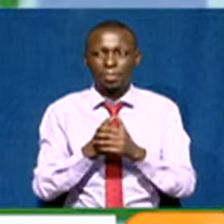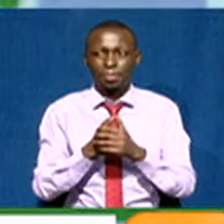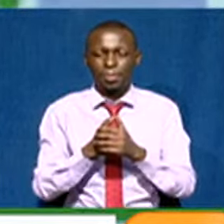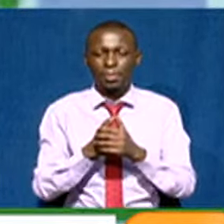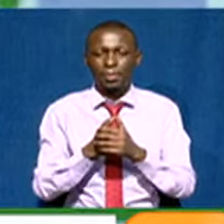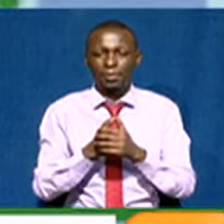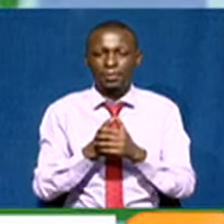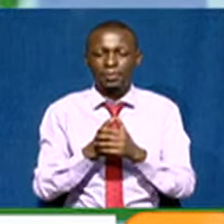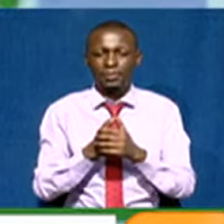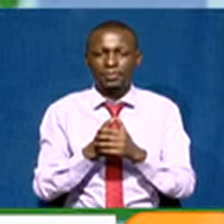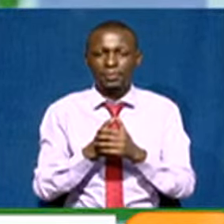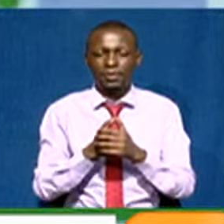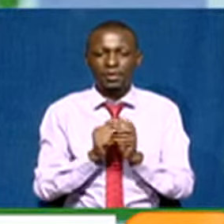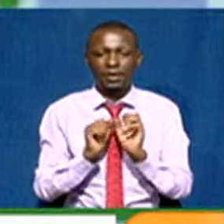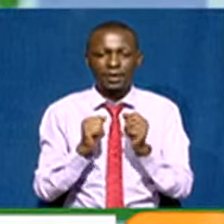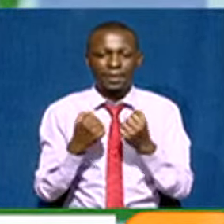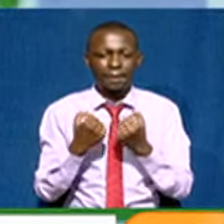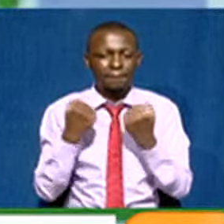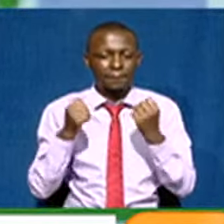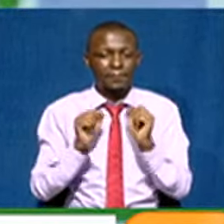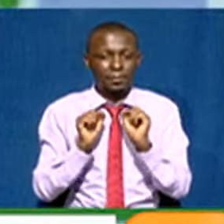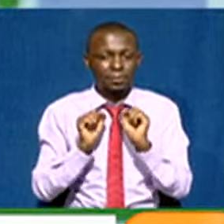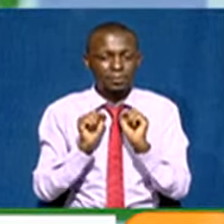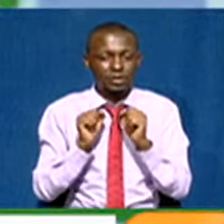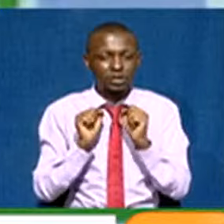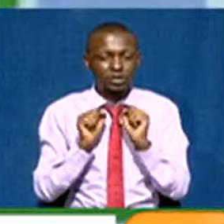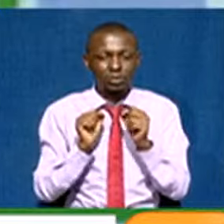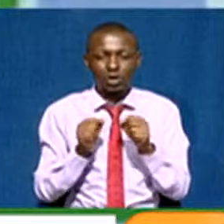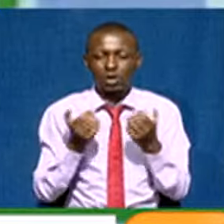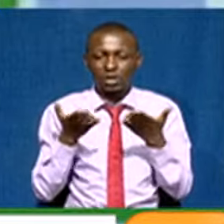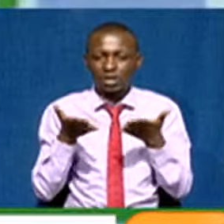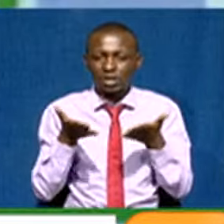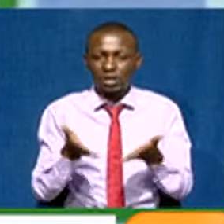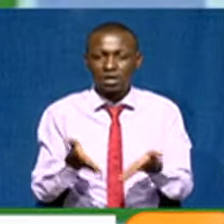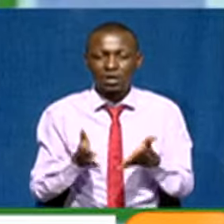again. So it's something that